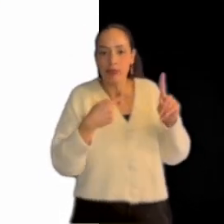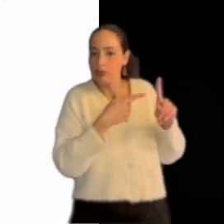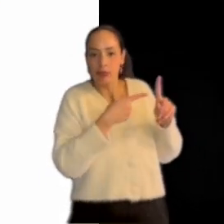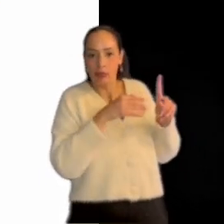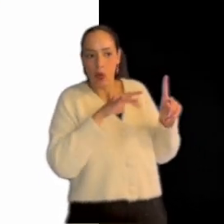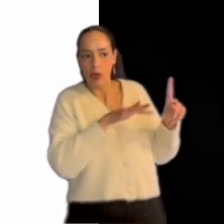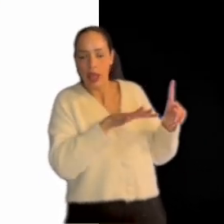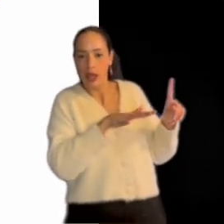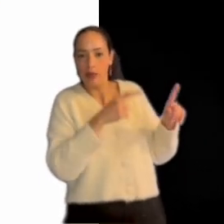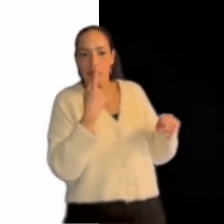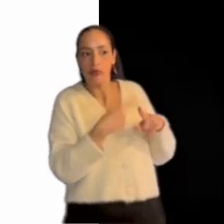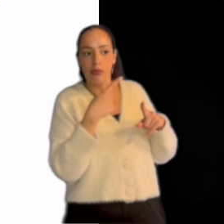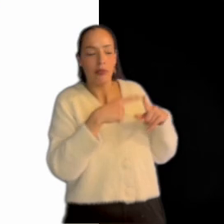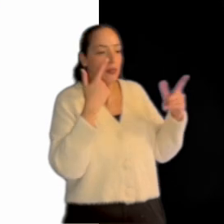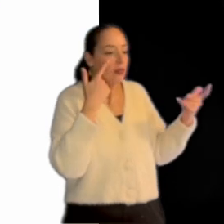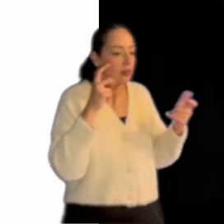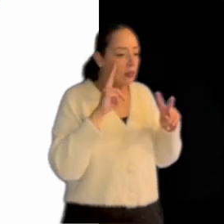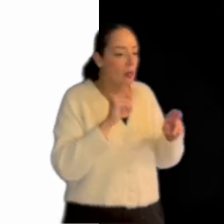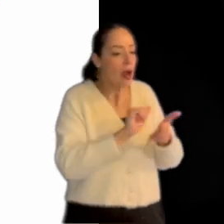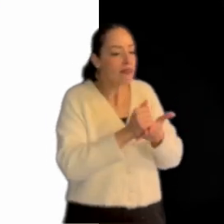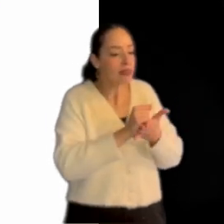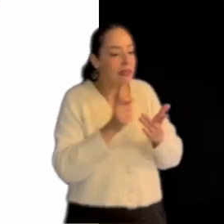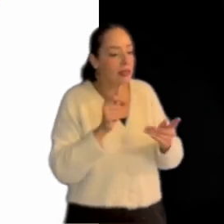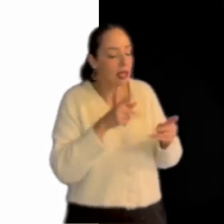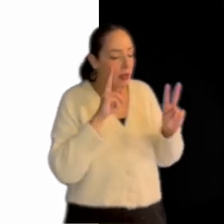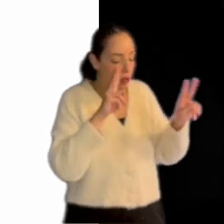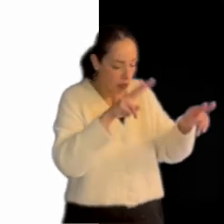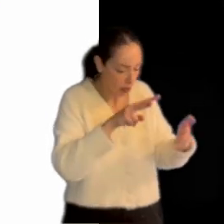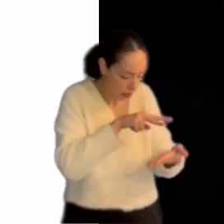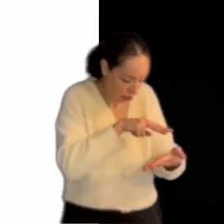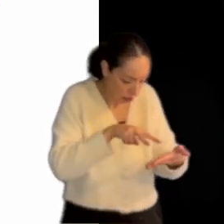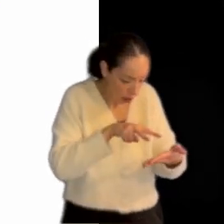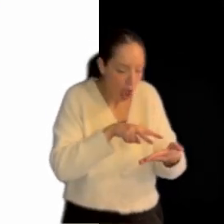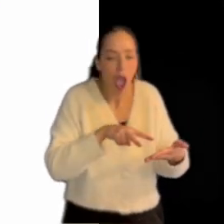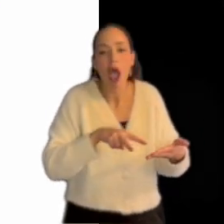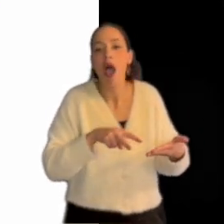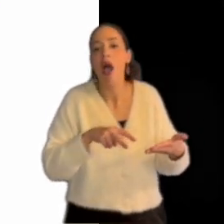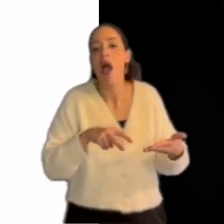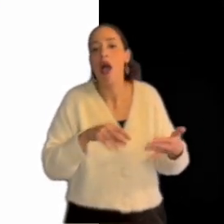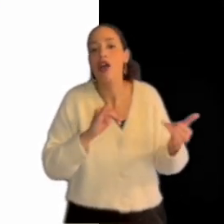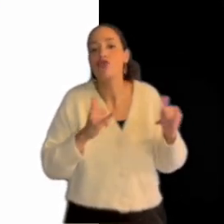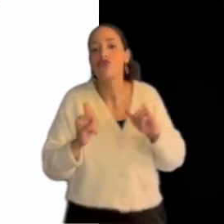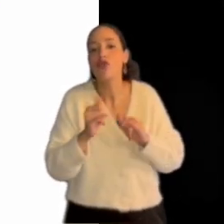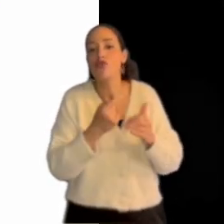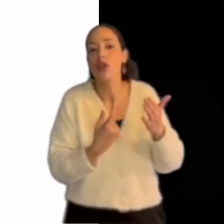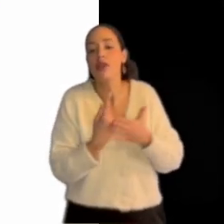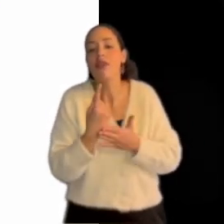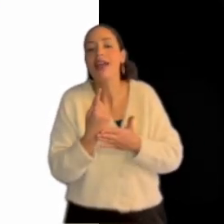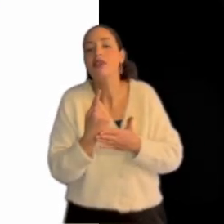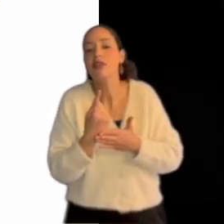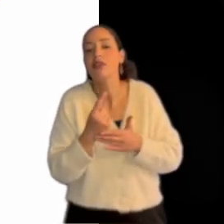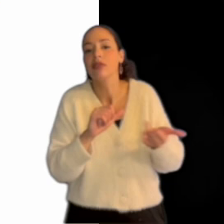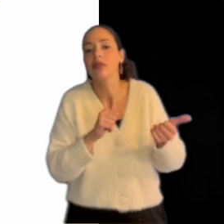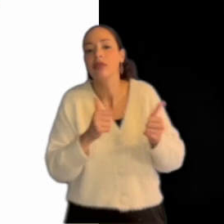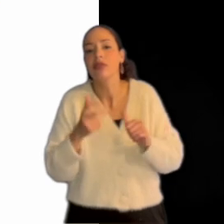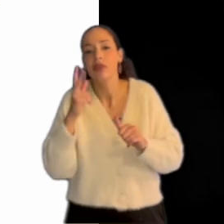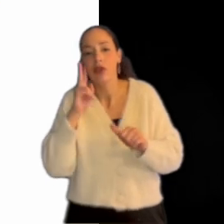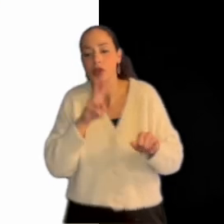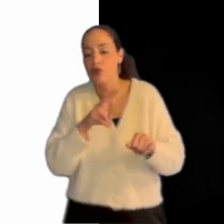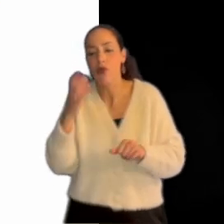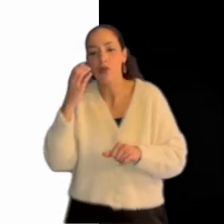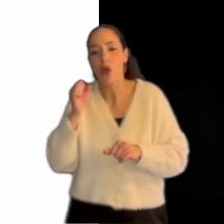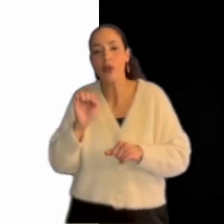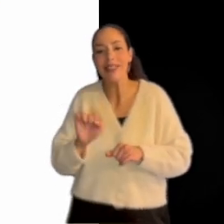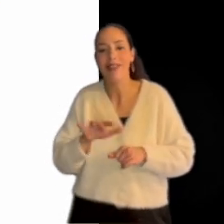details of a social event that evening in the officer's mess. Next to it, I found his phone and his car keys. Of course, I did